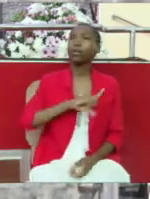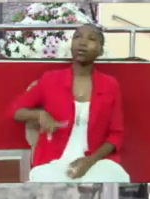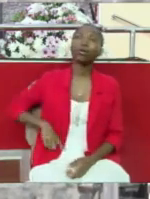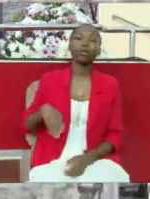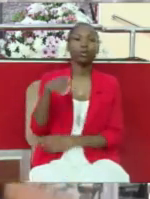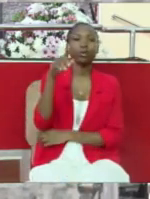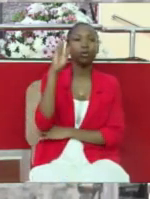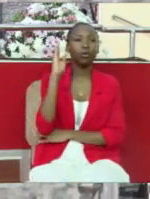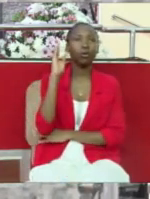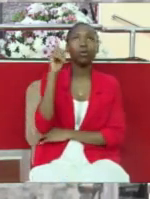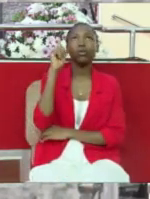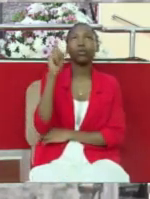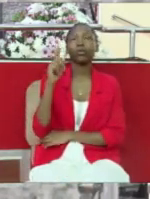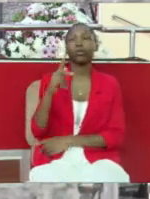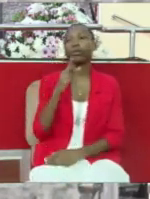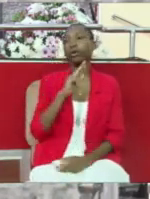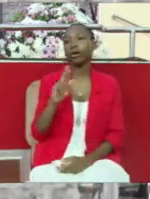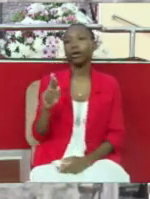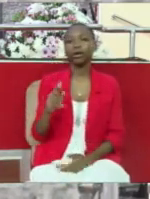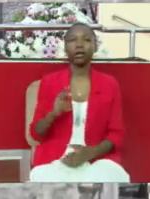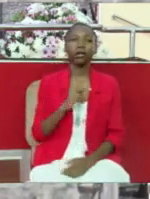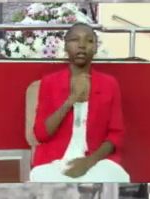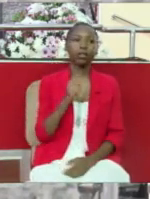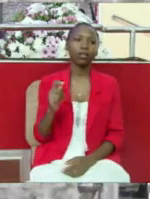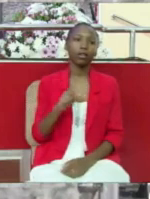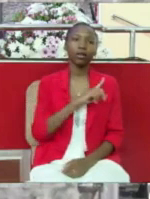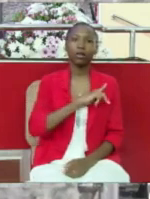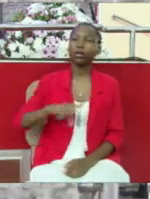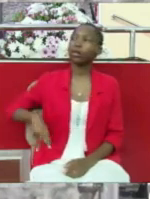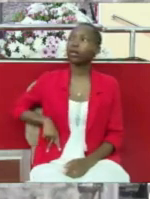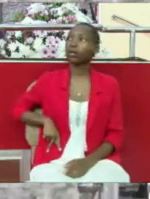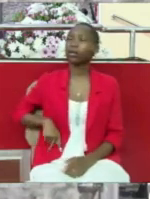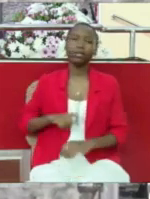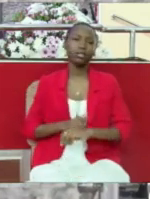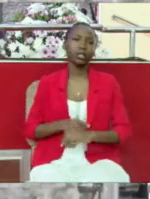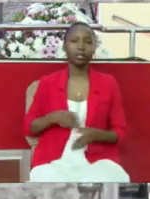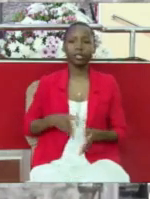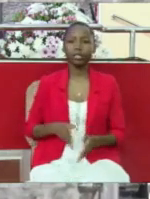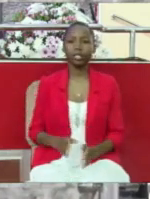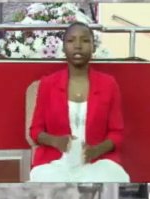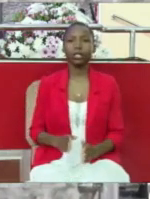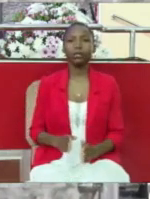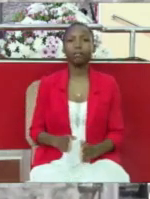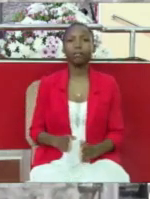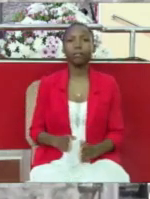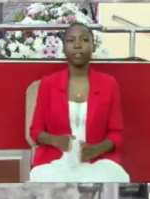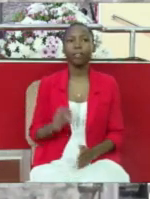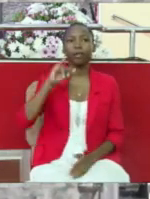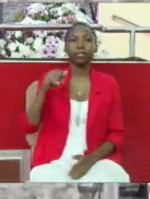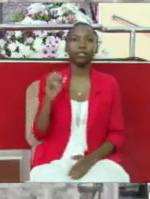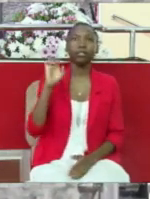you are the king. Wewe ndiye mfalme. So when Jesus entered Jerusalem, na hivyo basi Yesu alipoingia Yerusalemu, he declared a new king is